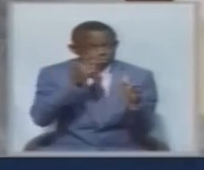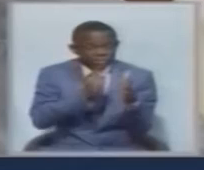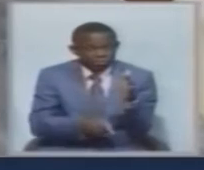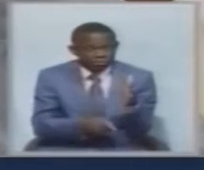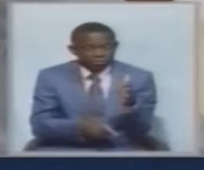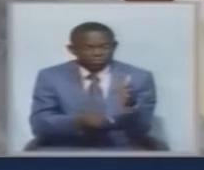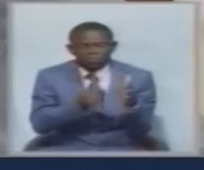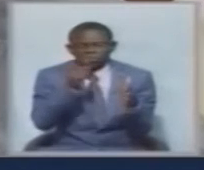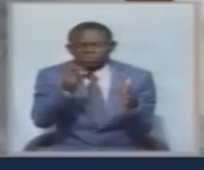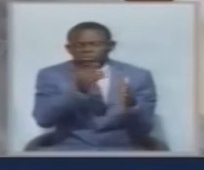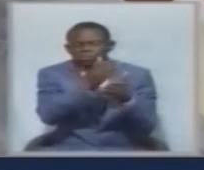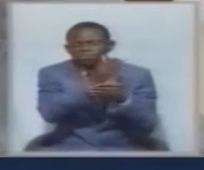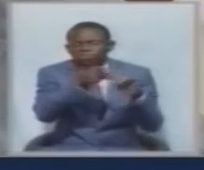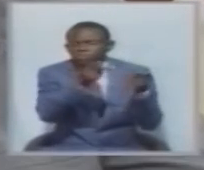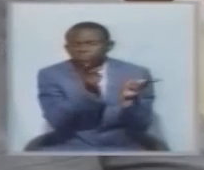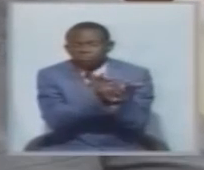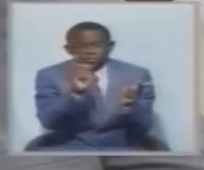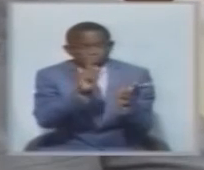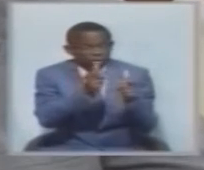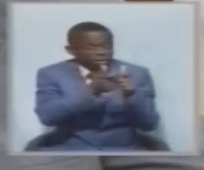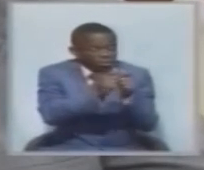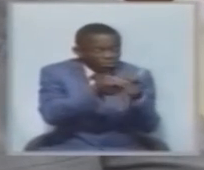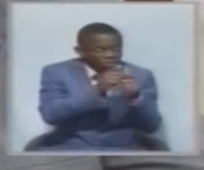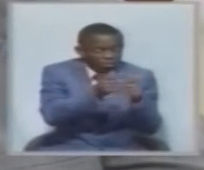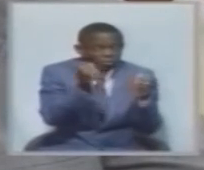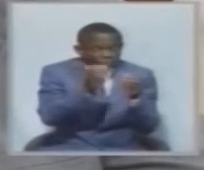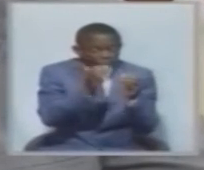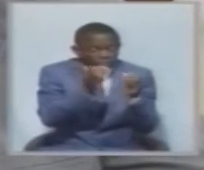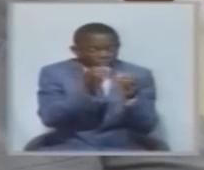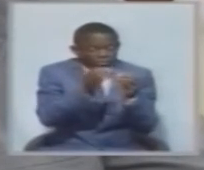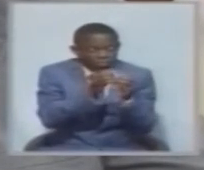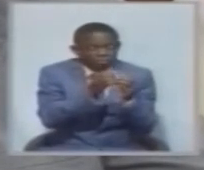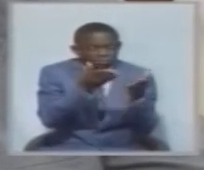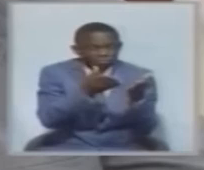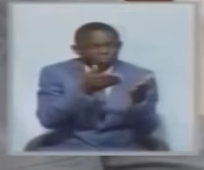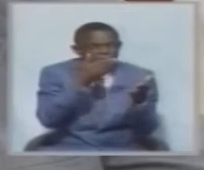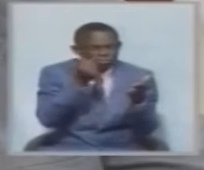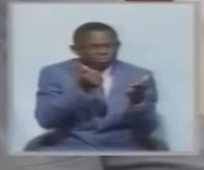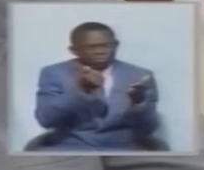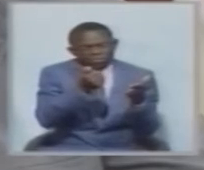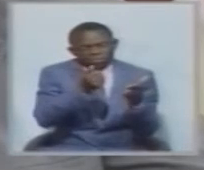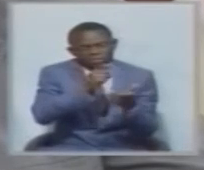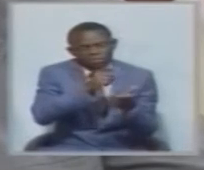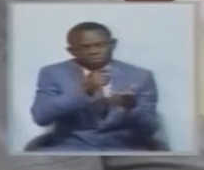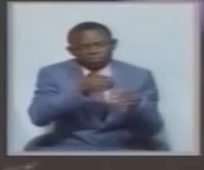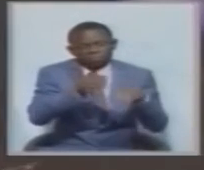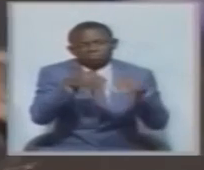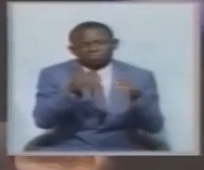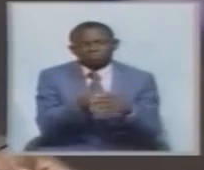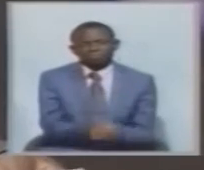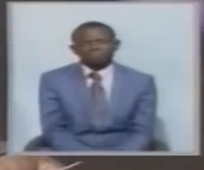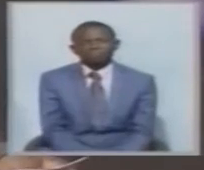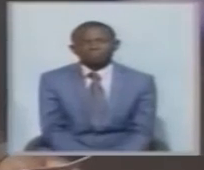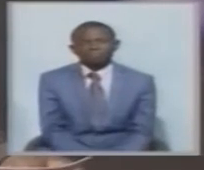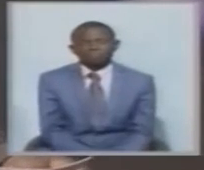cashew nuts can be grown, and later on these can be processed and then exported. Now, we're looking at the theme of this year's